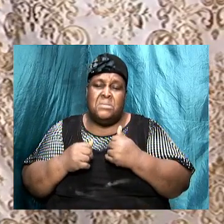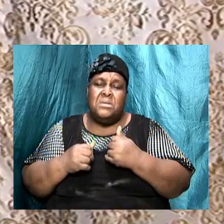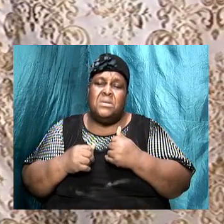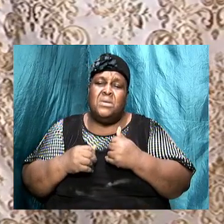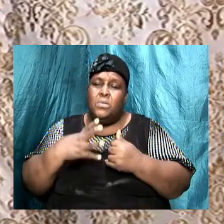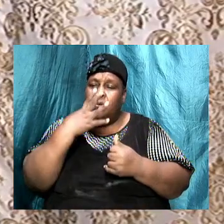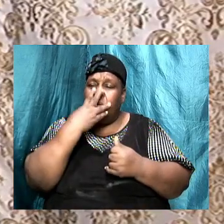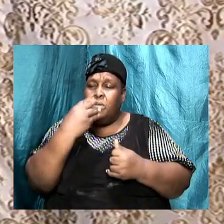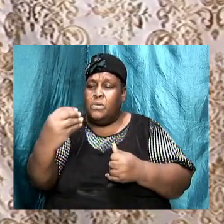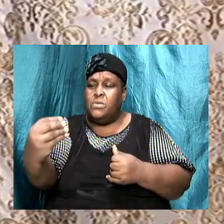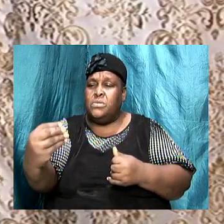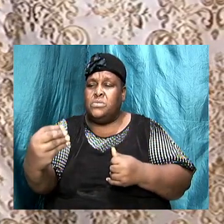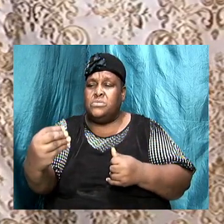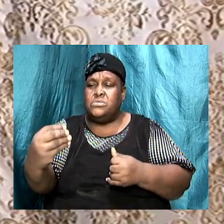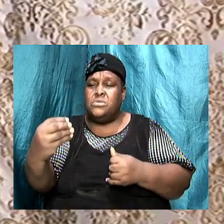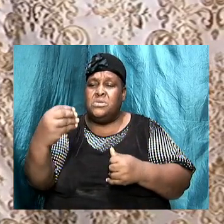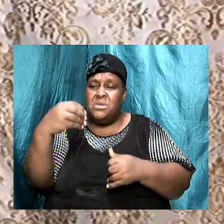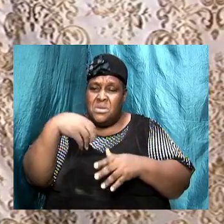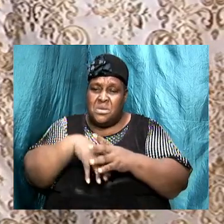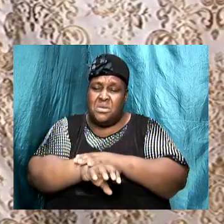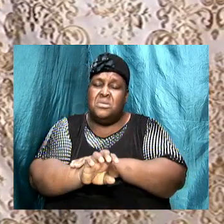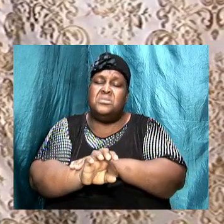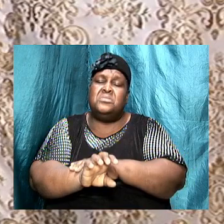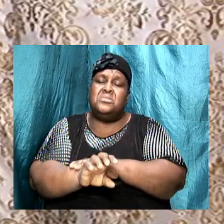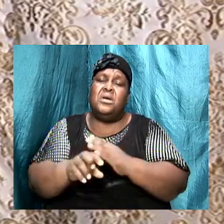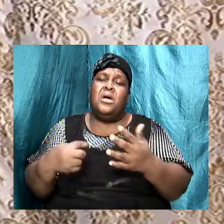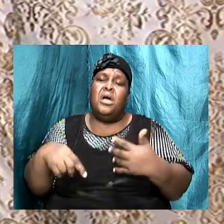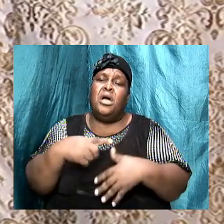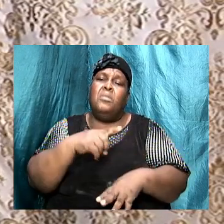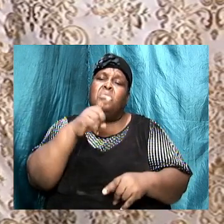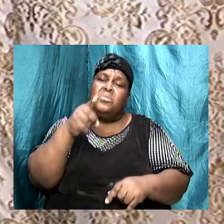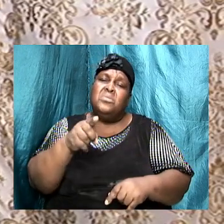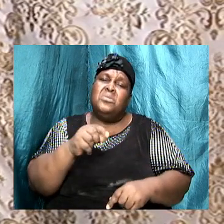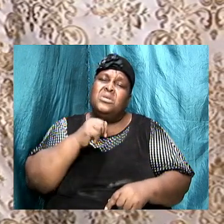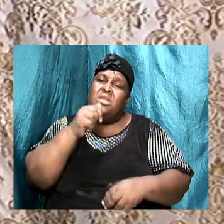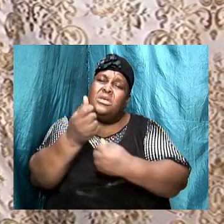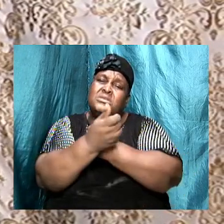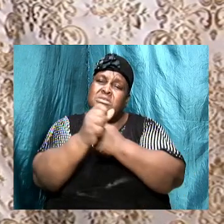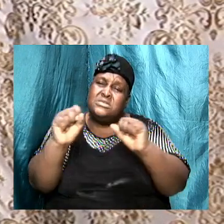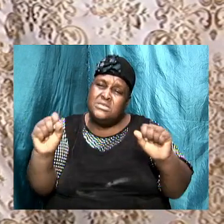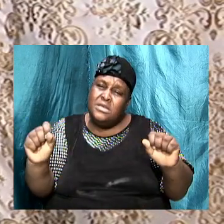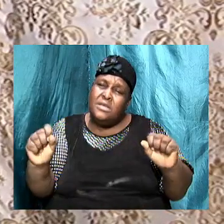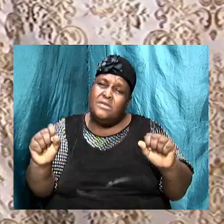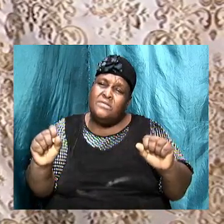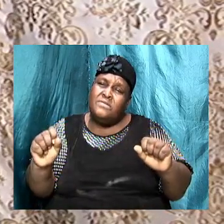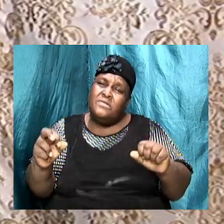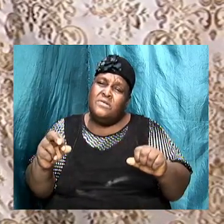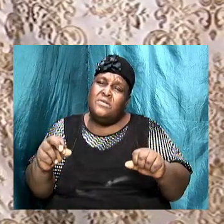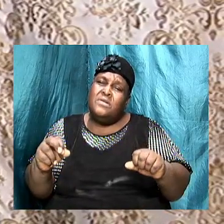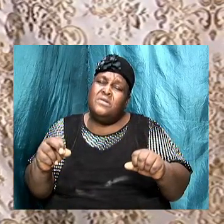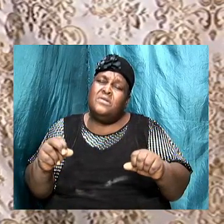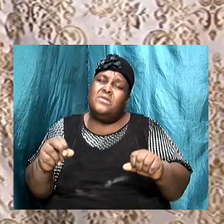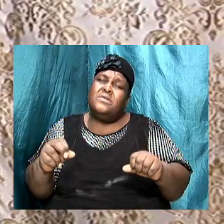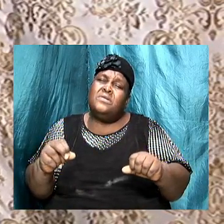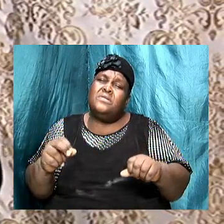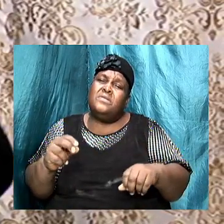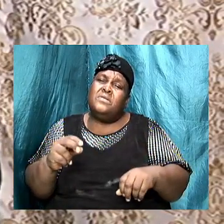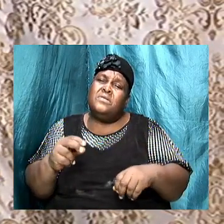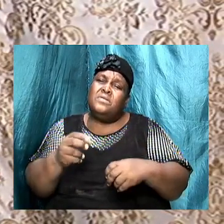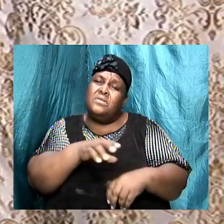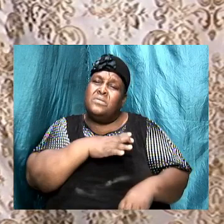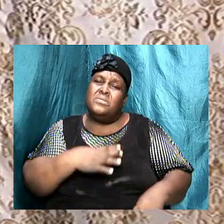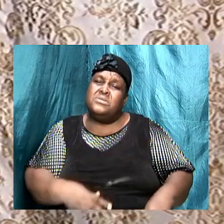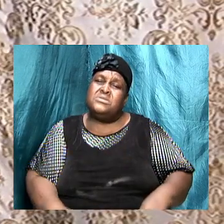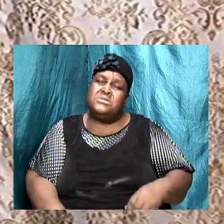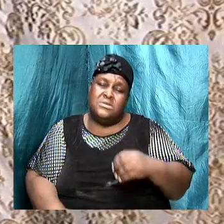wolves enter in among you, not sparing the flock. So when we come